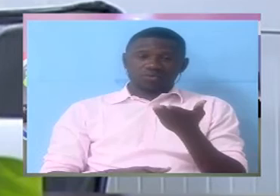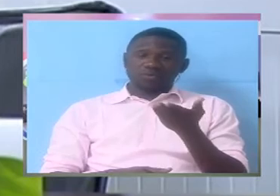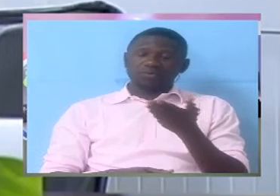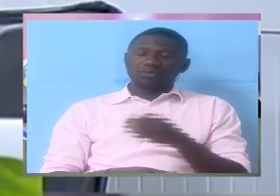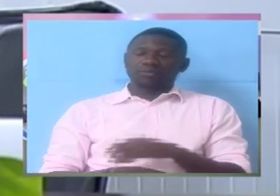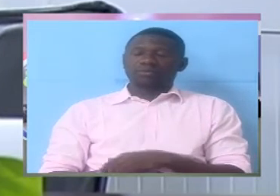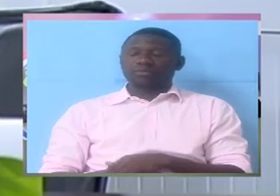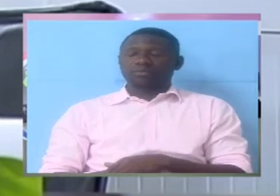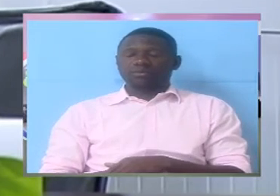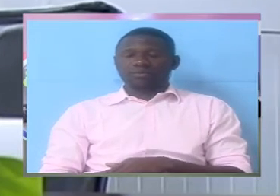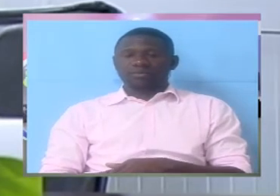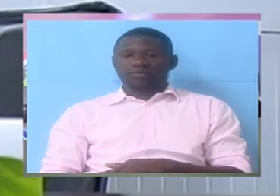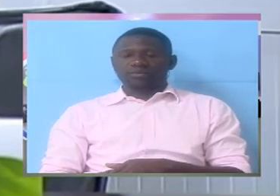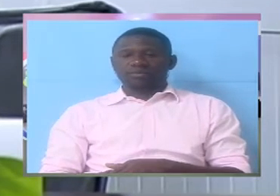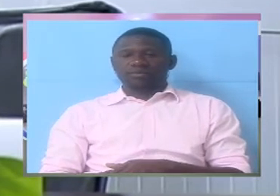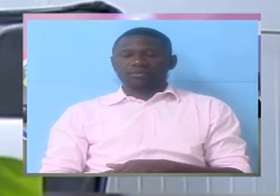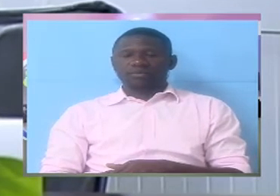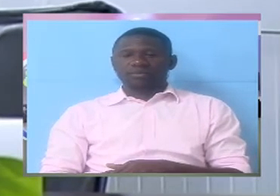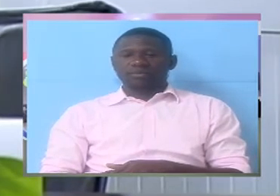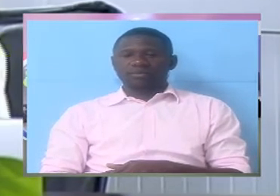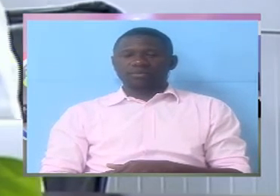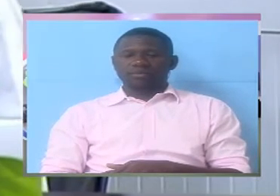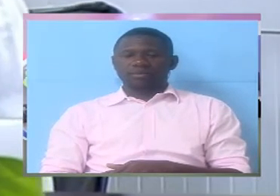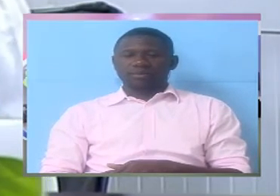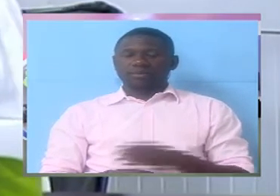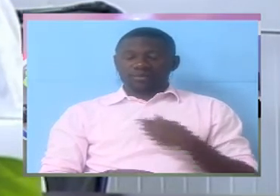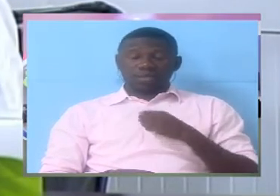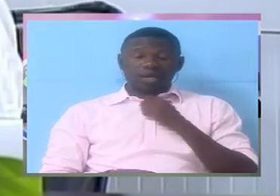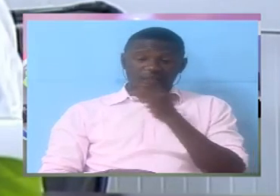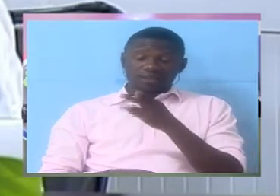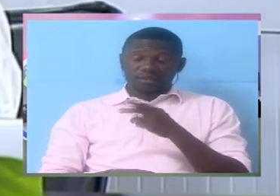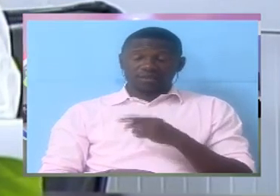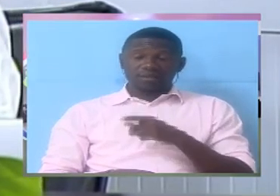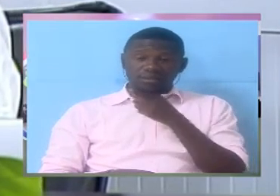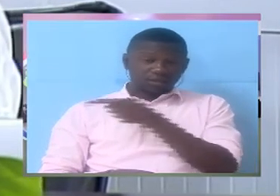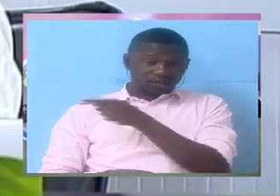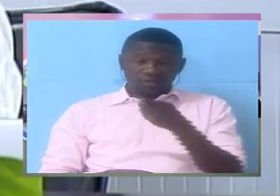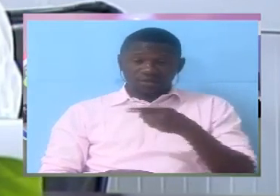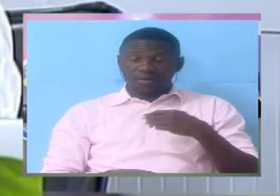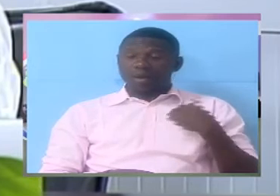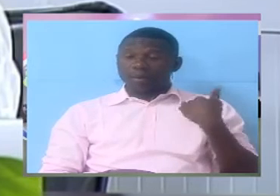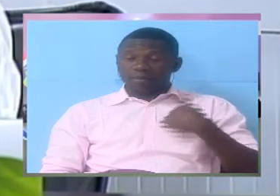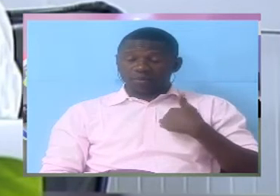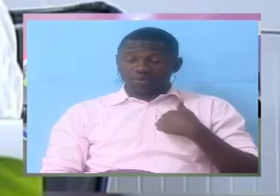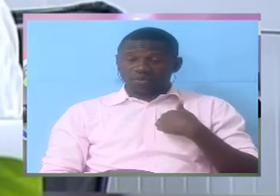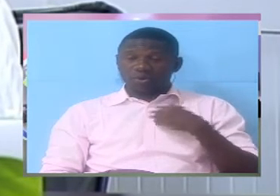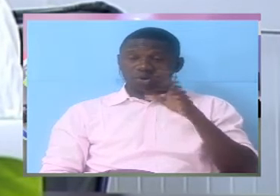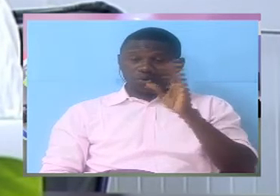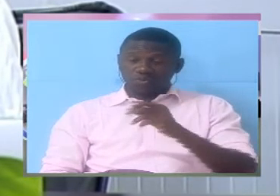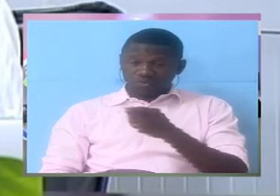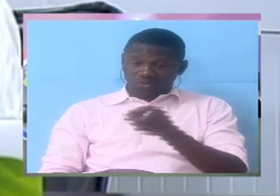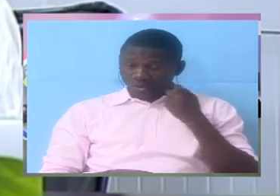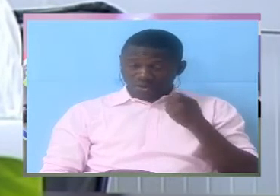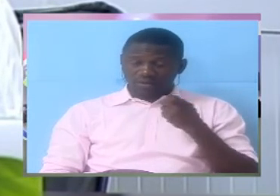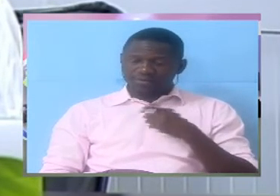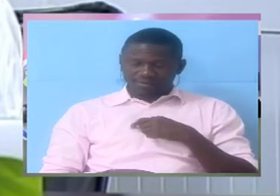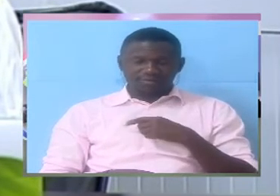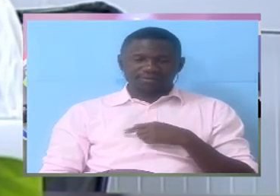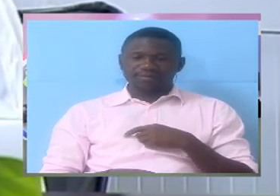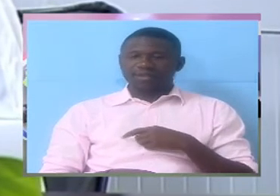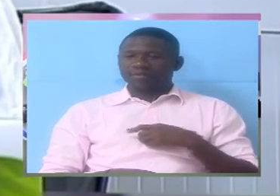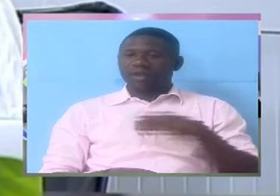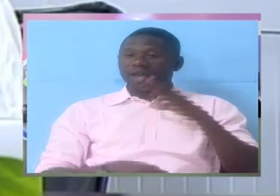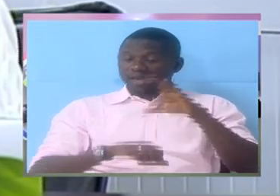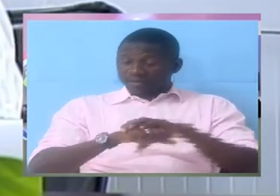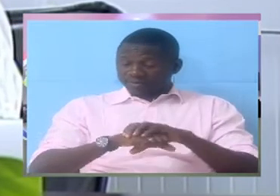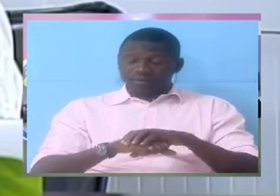rob people's properties. Nko ñinol de wol be famala kelal. I said if these people will stop whatever they are doing from now, or